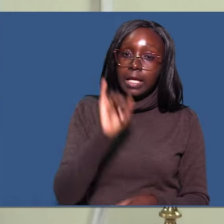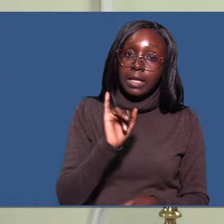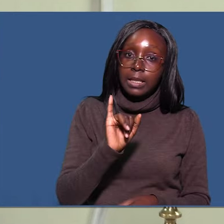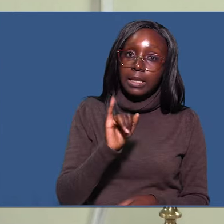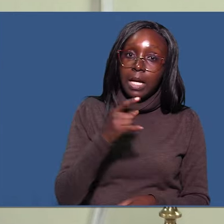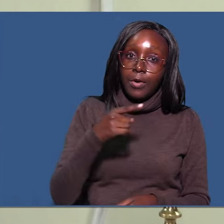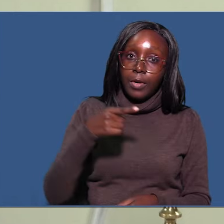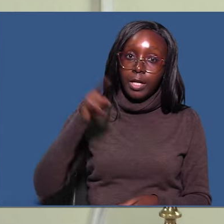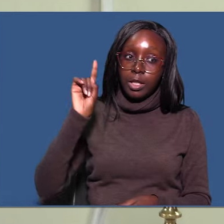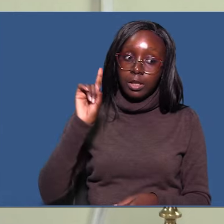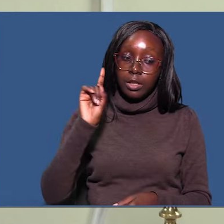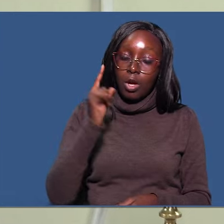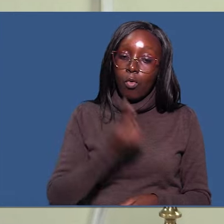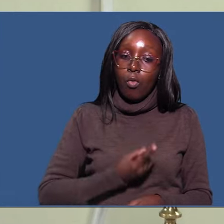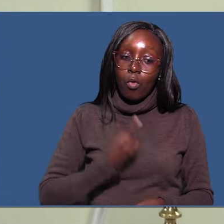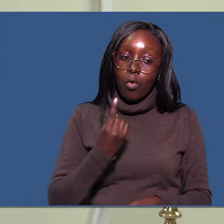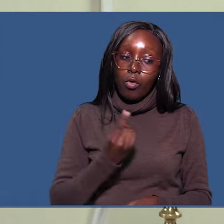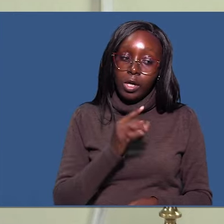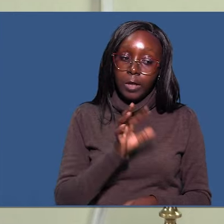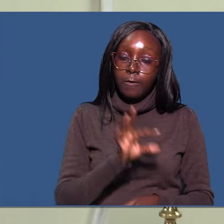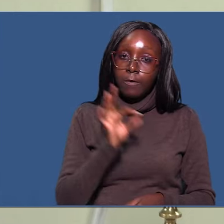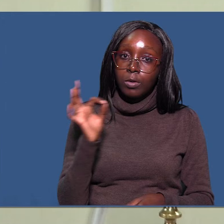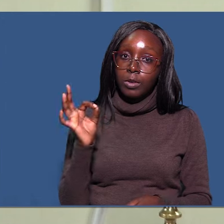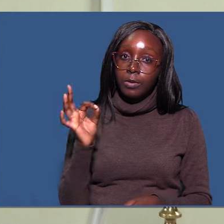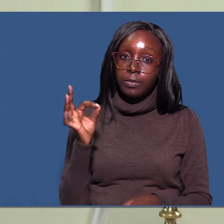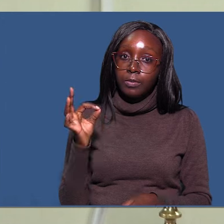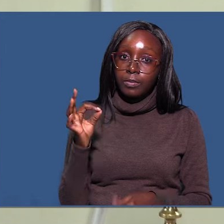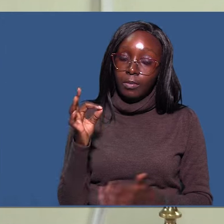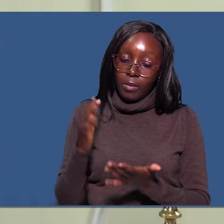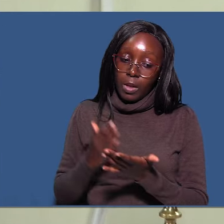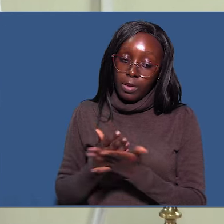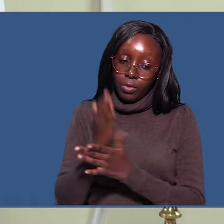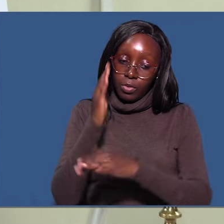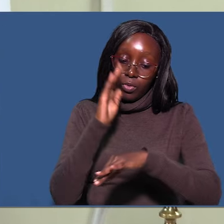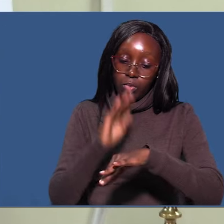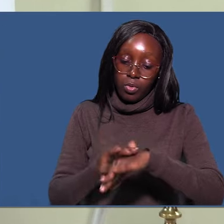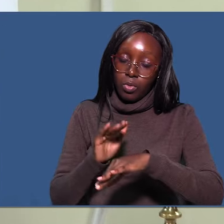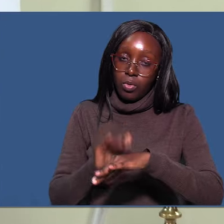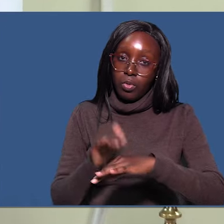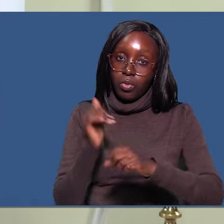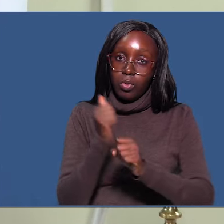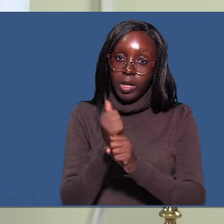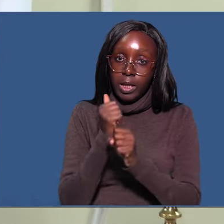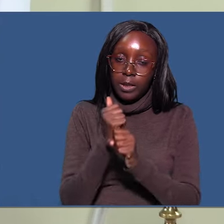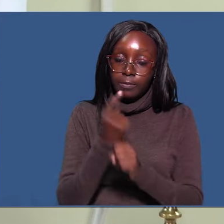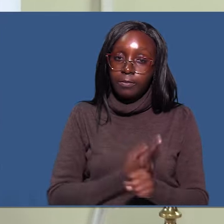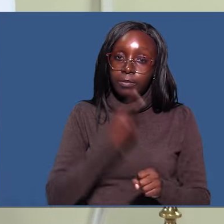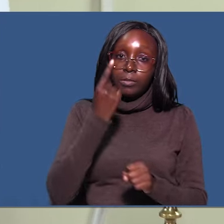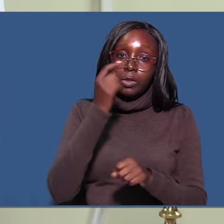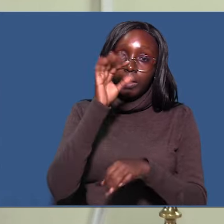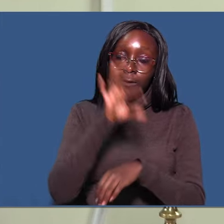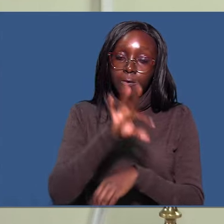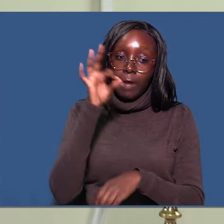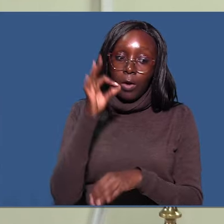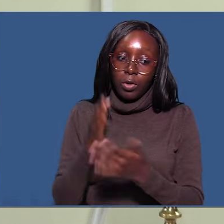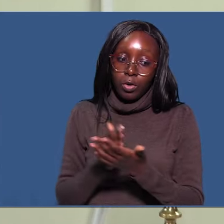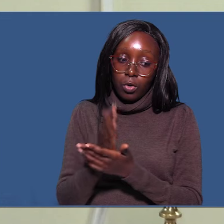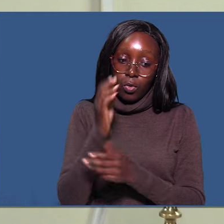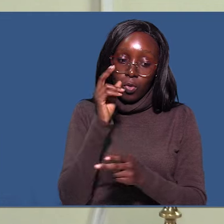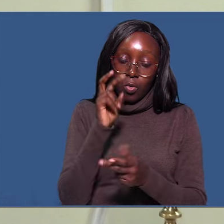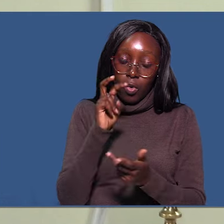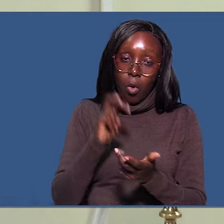this vindication cannot be maintained and sustained by good works. It can only be maintained by walking